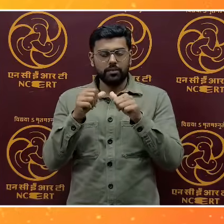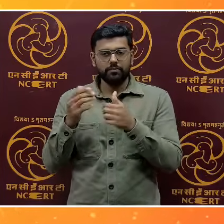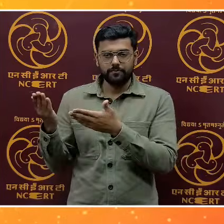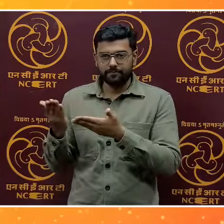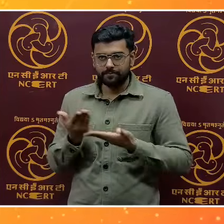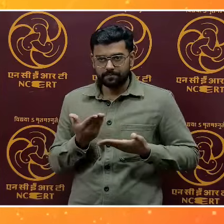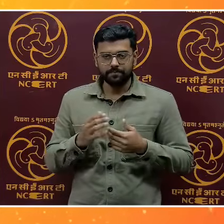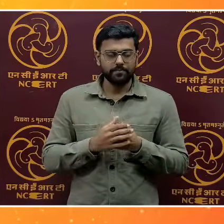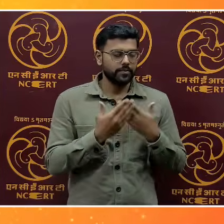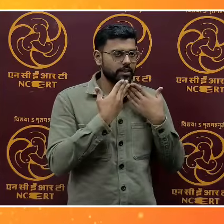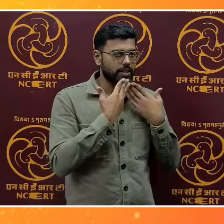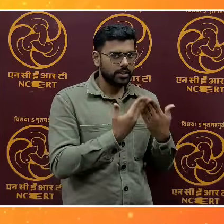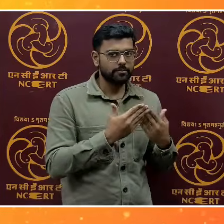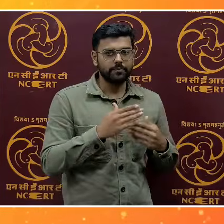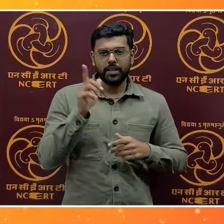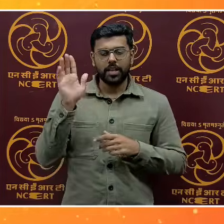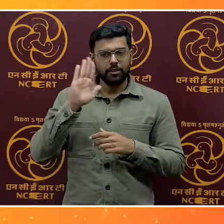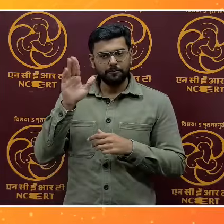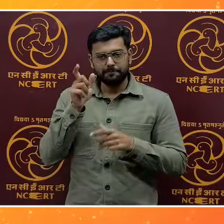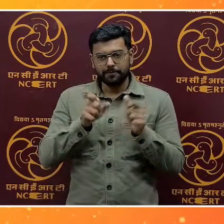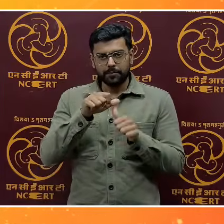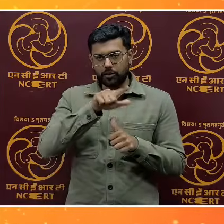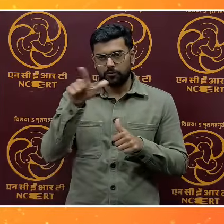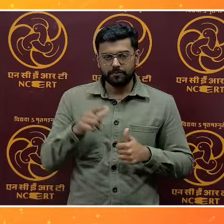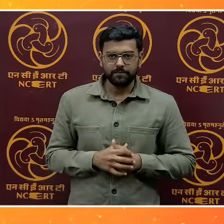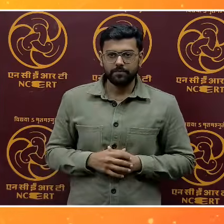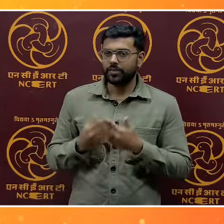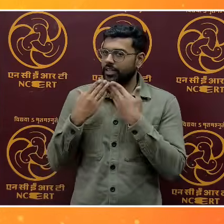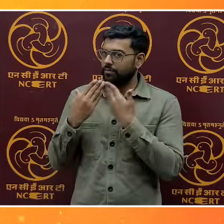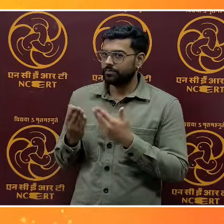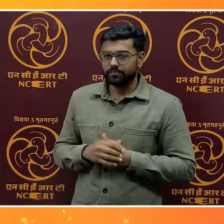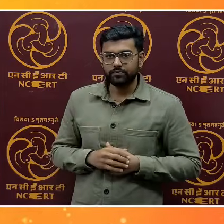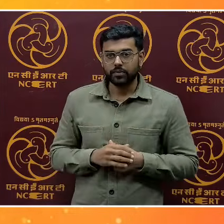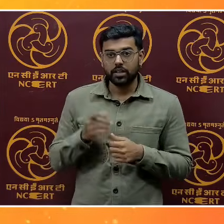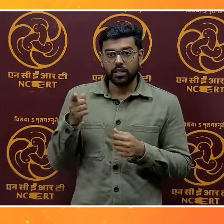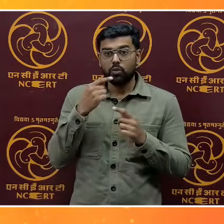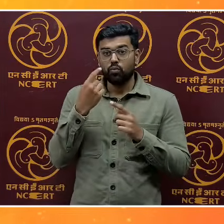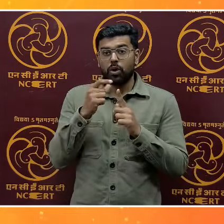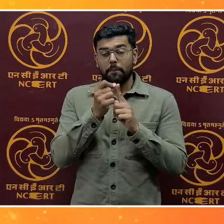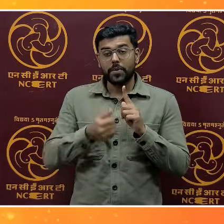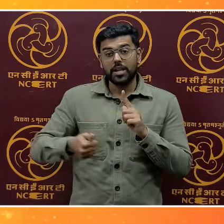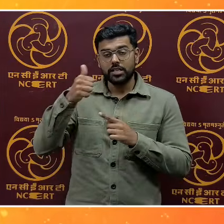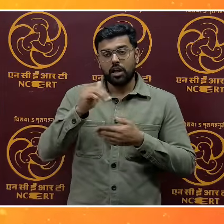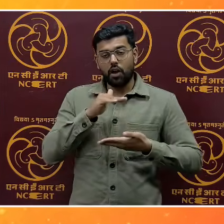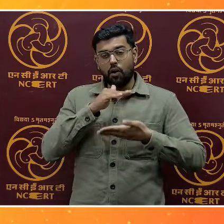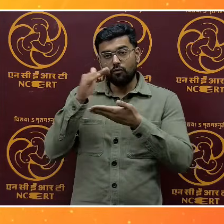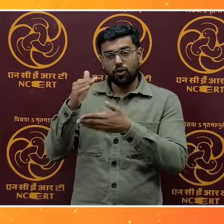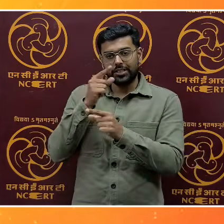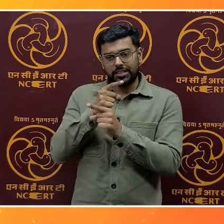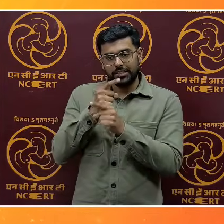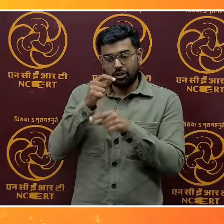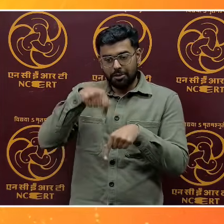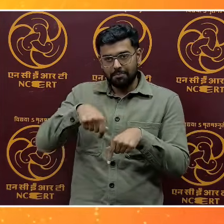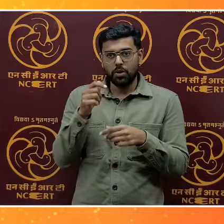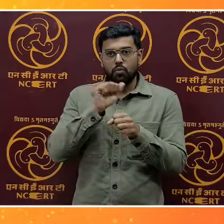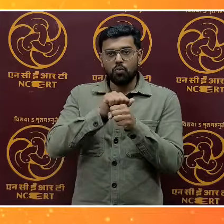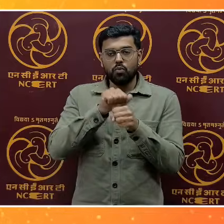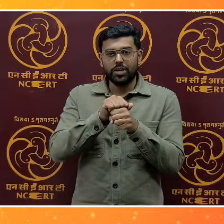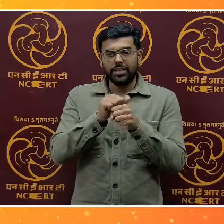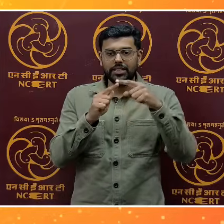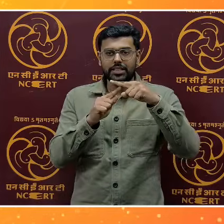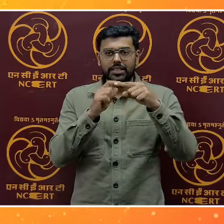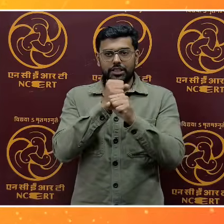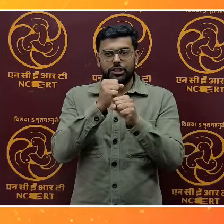Thank you, Tanvi. Hello, viewers. Thank you, ma'am. Ma'am is a President Awardee teacher and currently working as a TGT